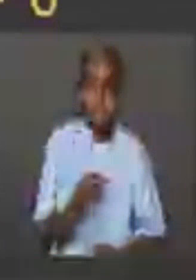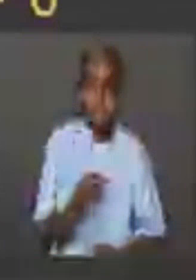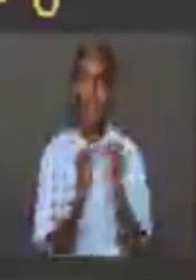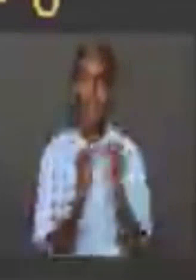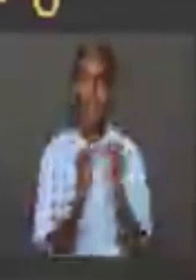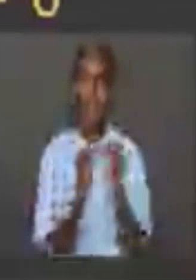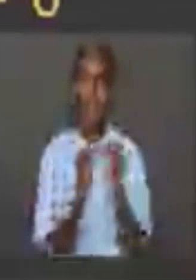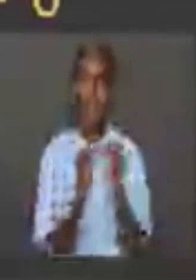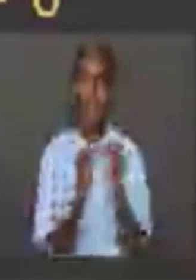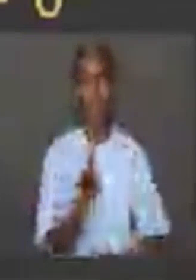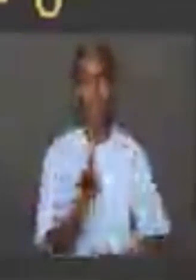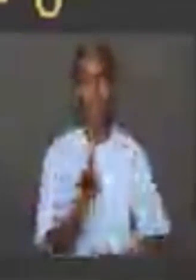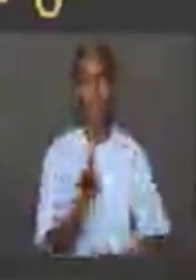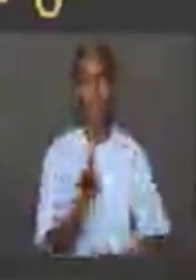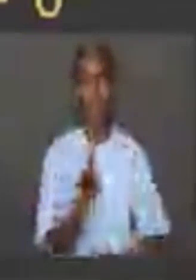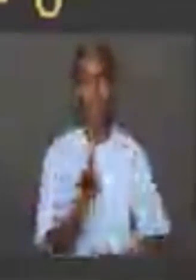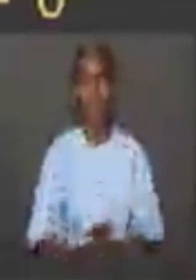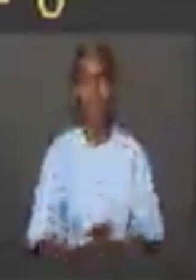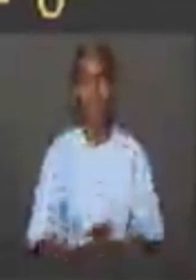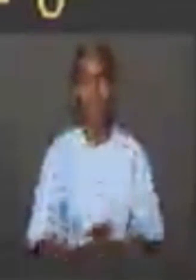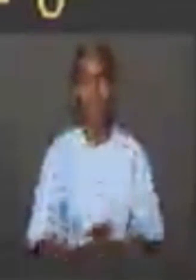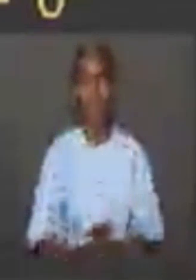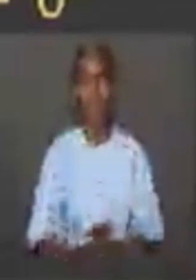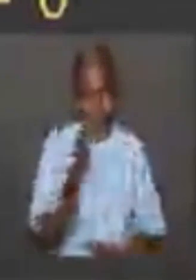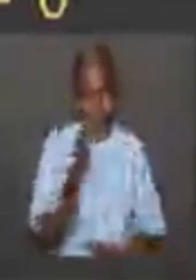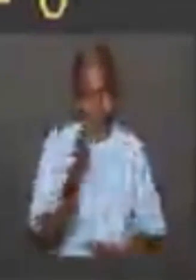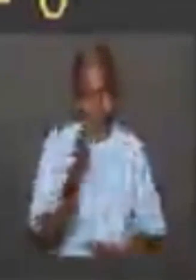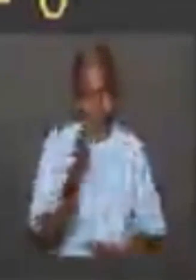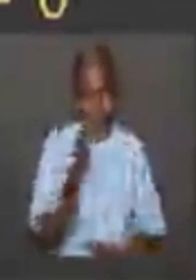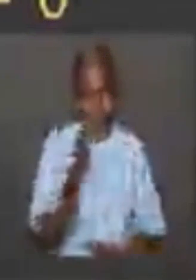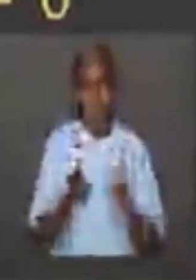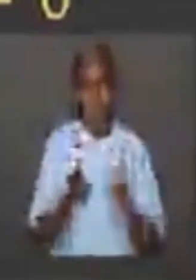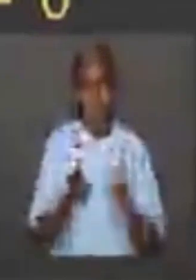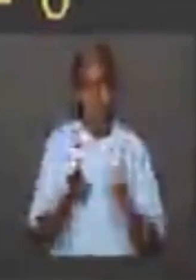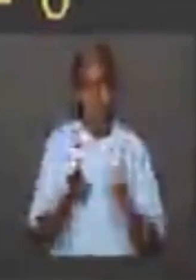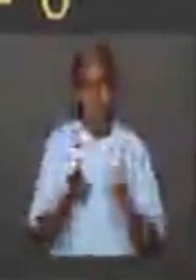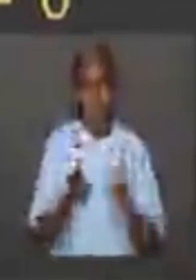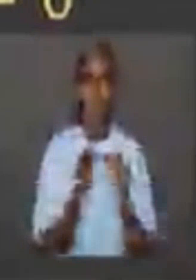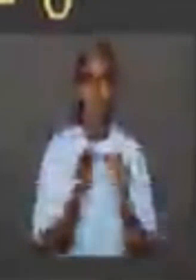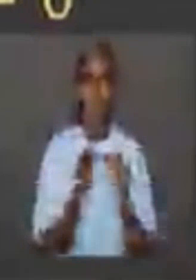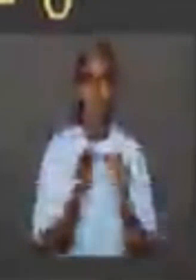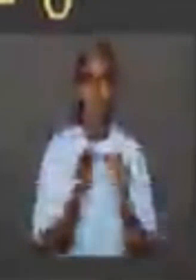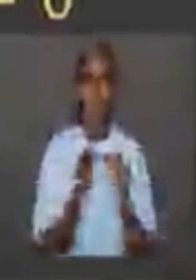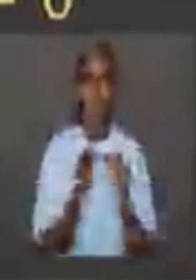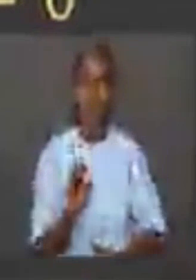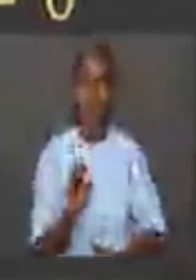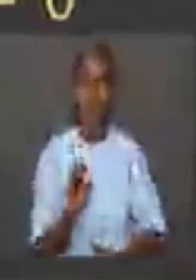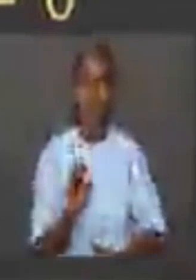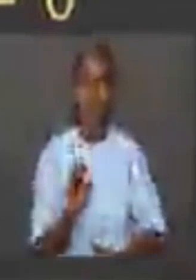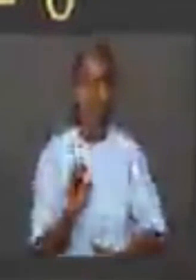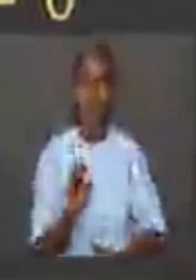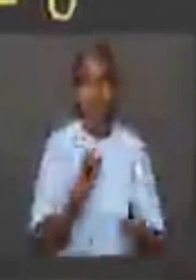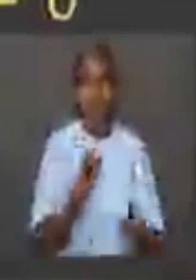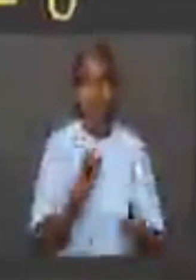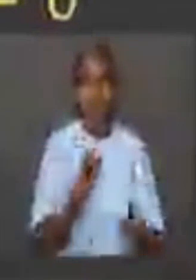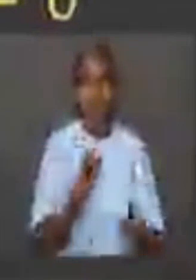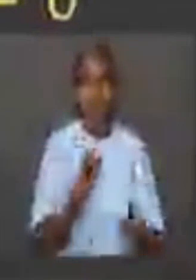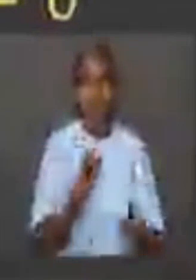1, then f of x equals 0, as we see here.